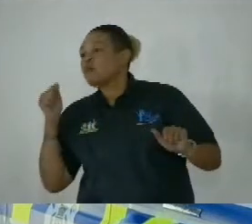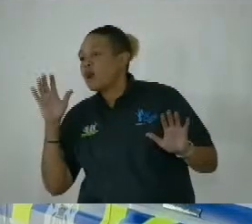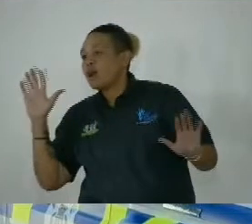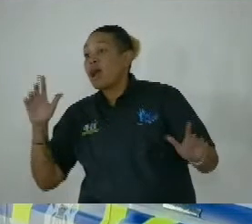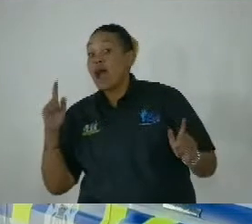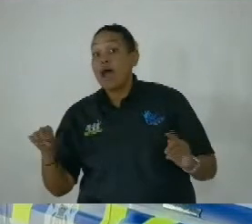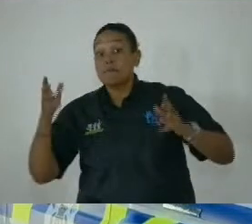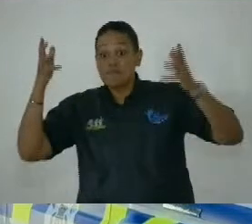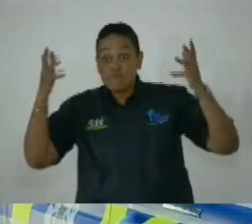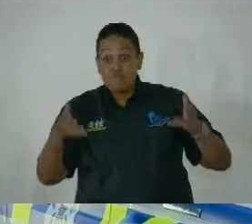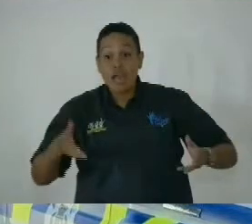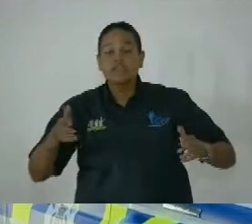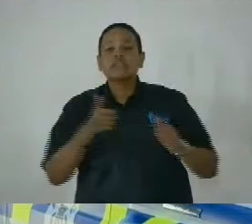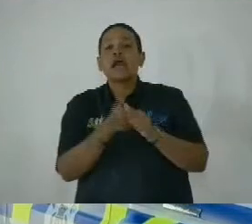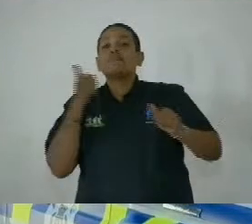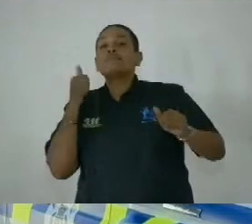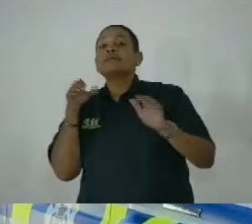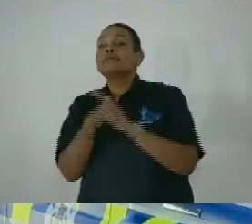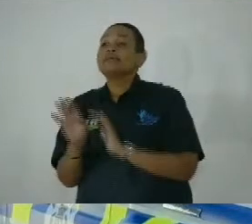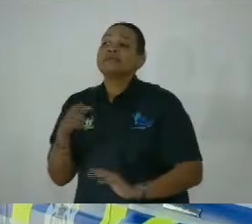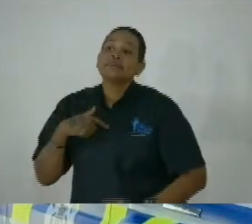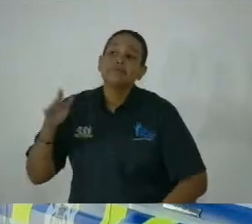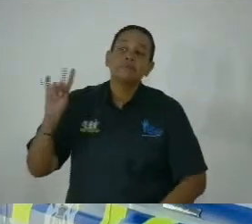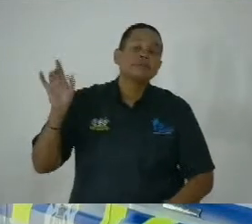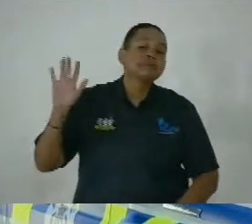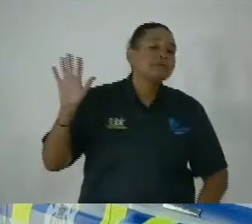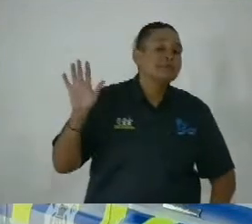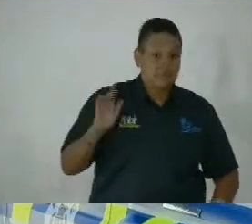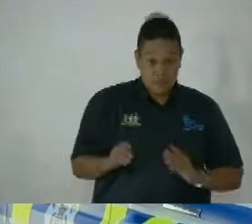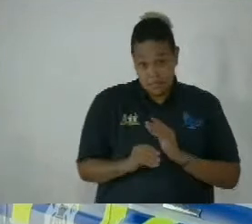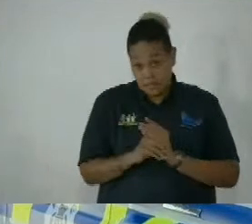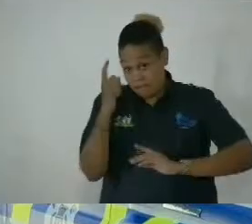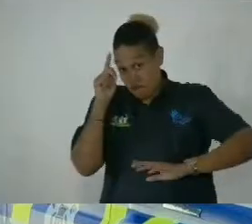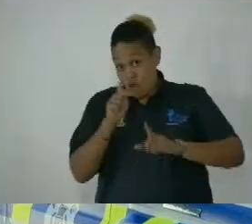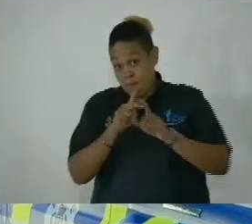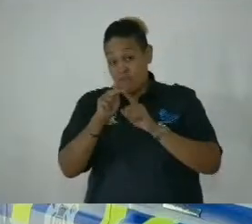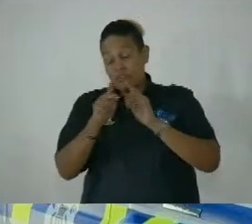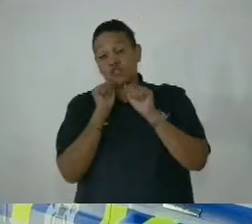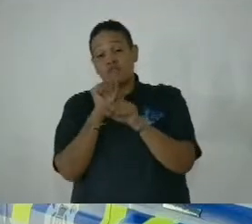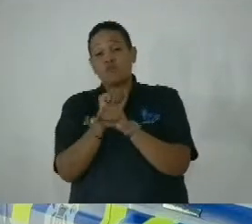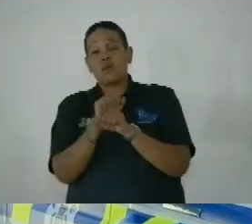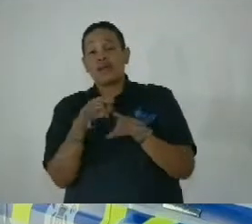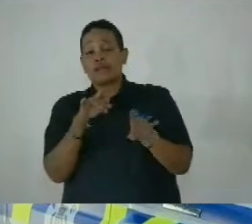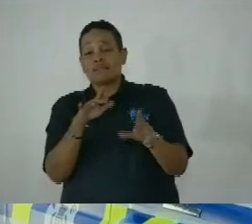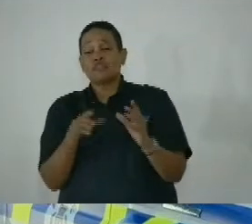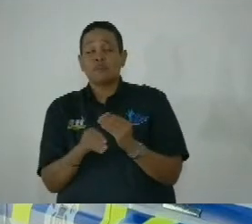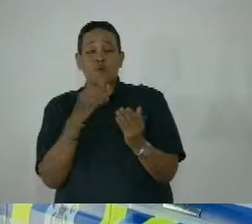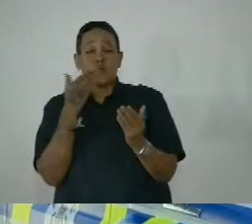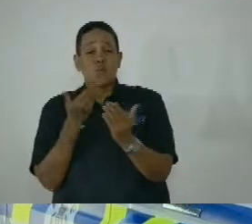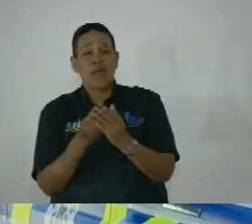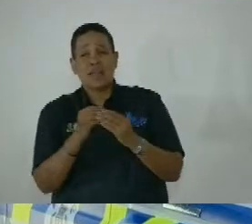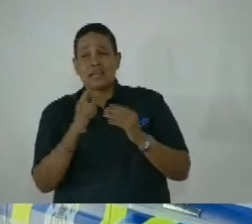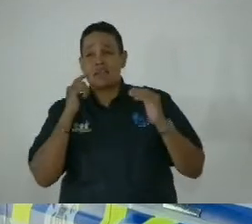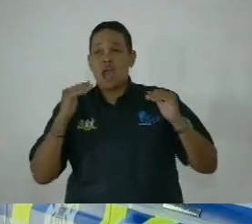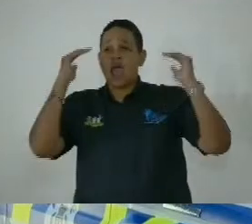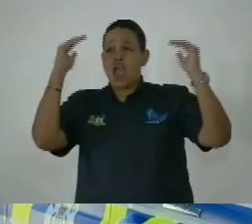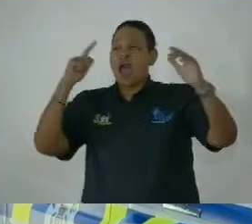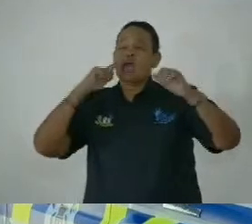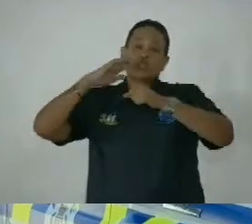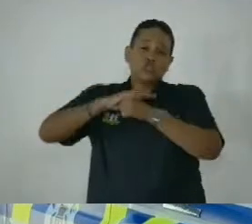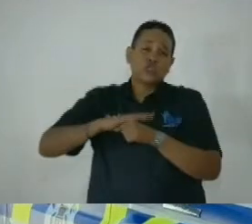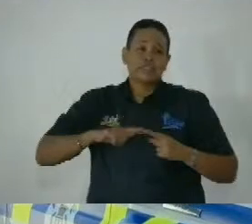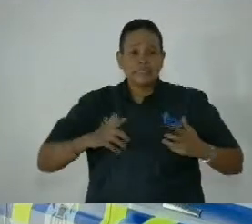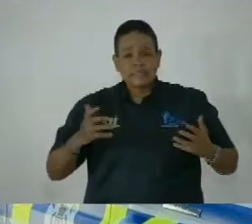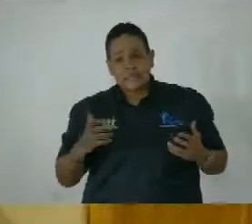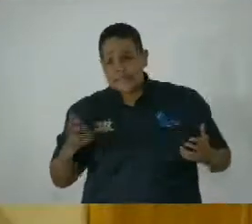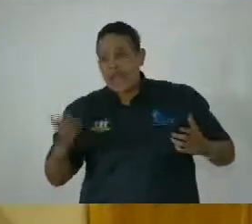Presence deter criminals. Madam Speaker, for a professional to work efficiently and well in a high-stress and demanding